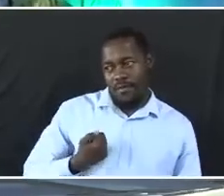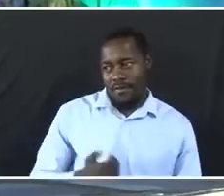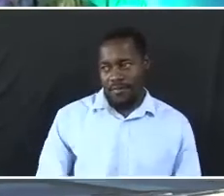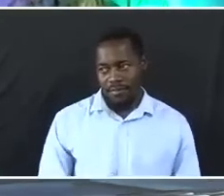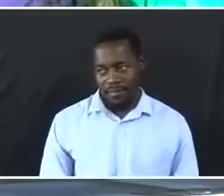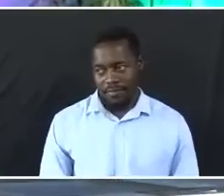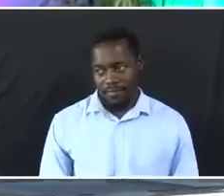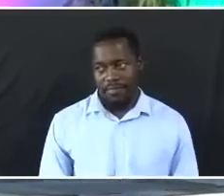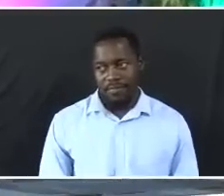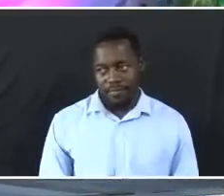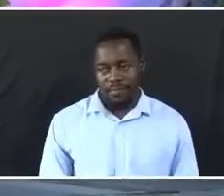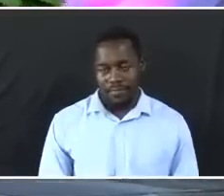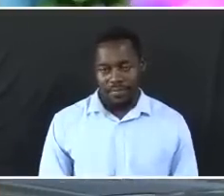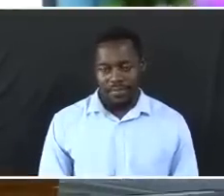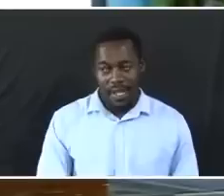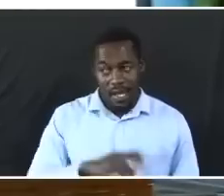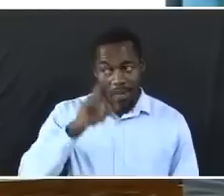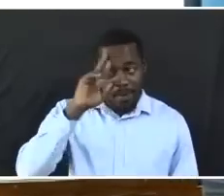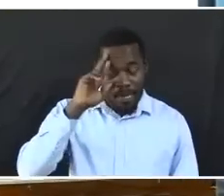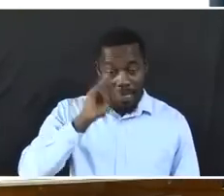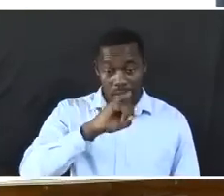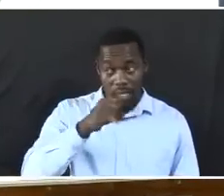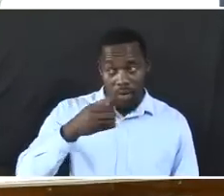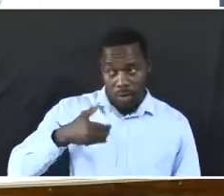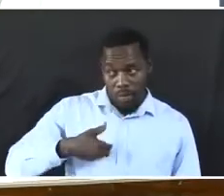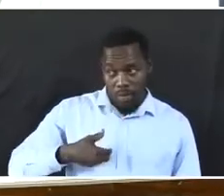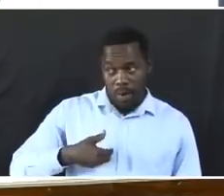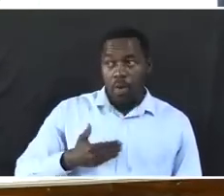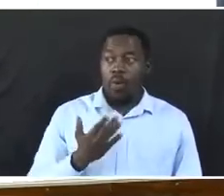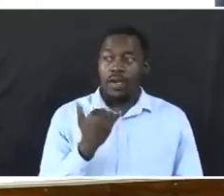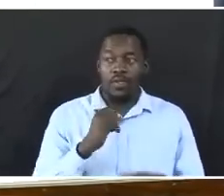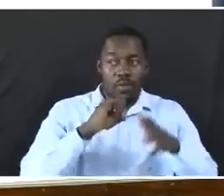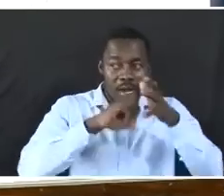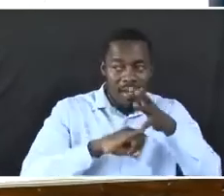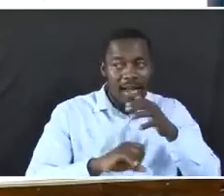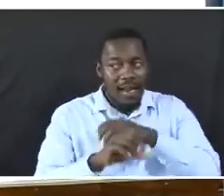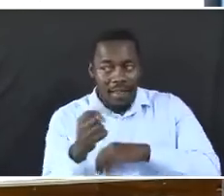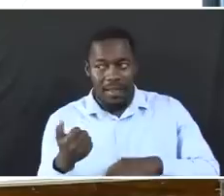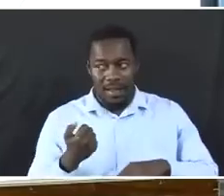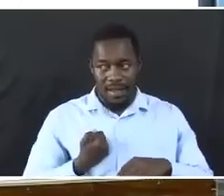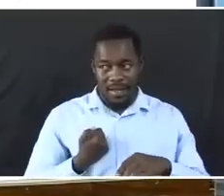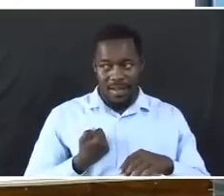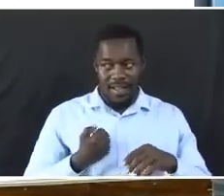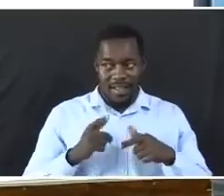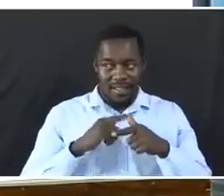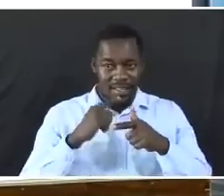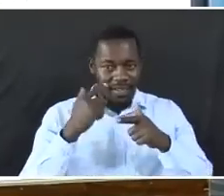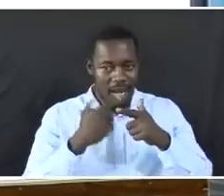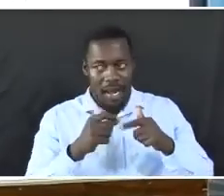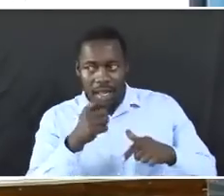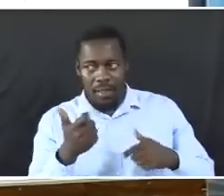is a concept of the ungodly. So to Laban, he was not doing anything.